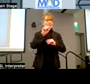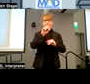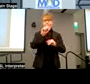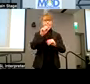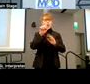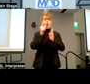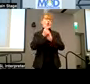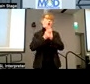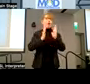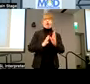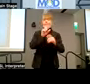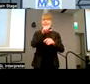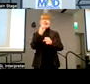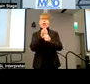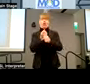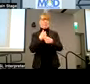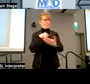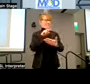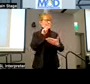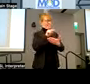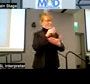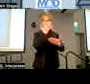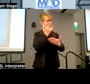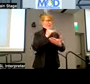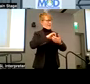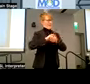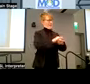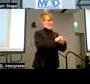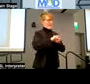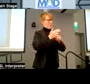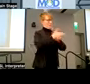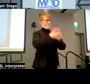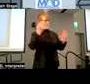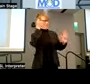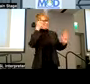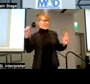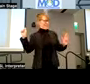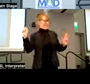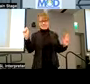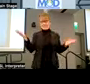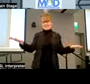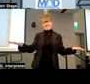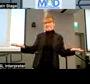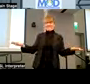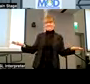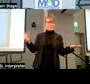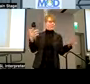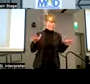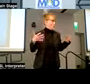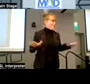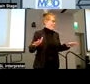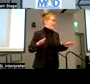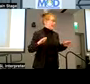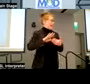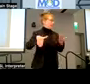why should being collaborative be rebellious? Like, shouldn't all lawyers be collaborative? Like,